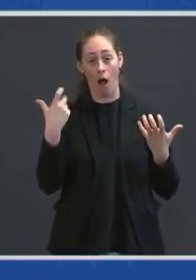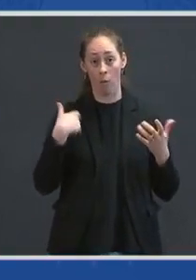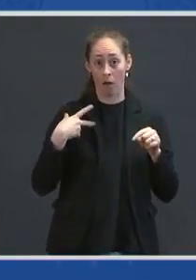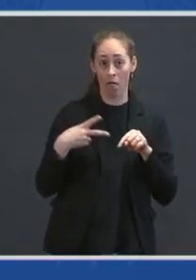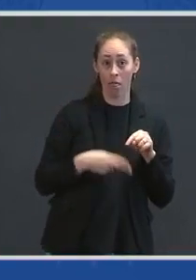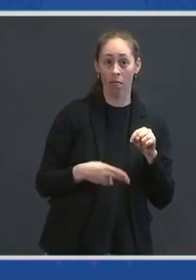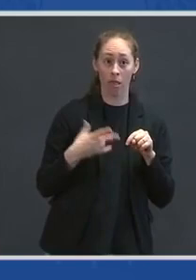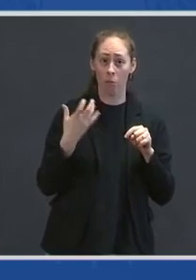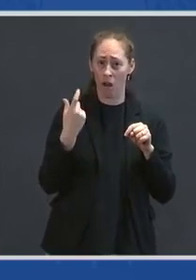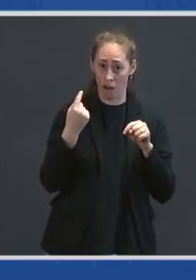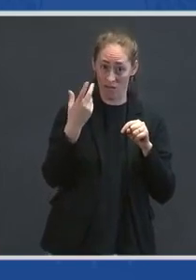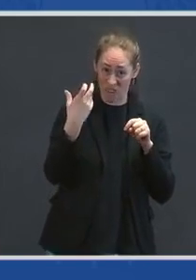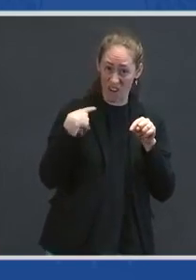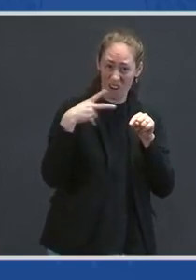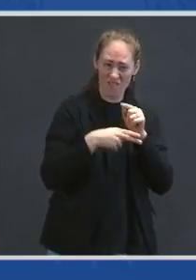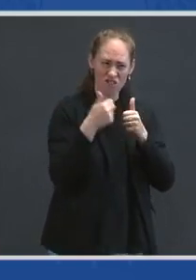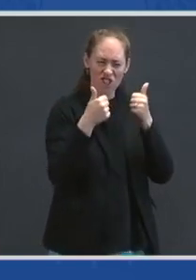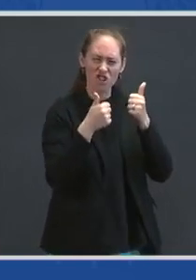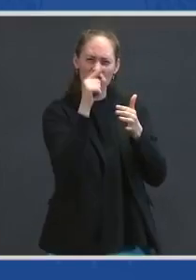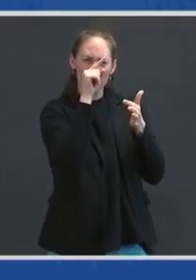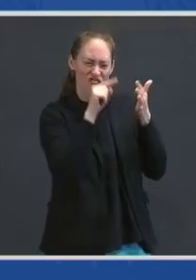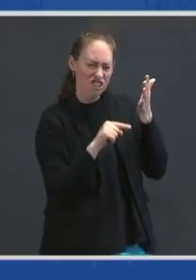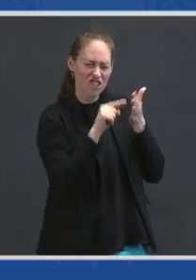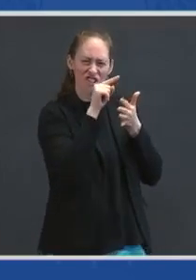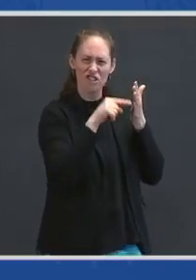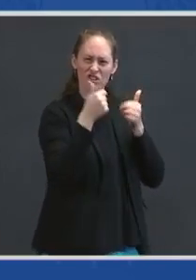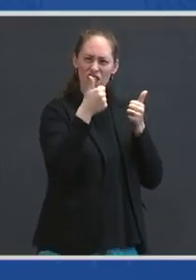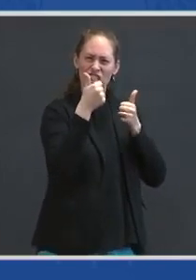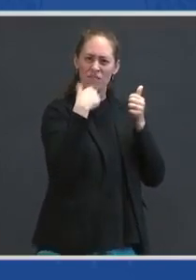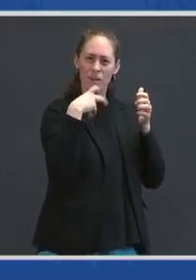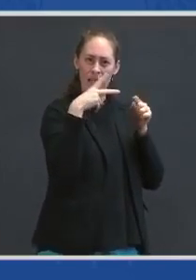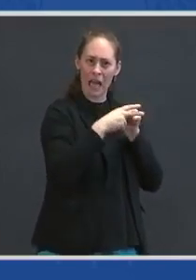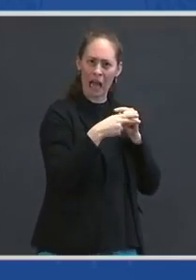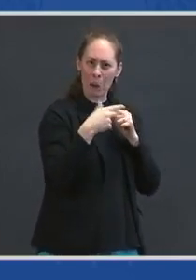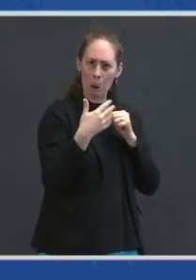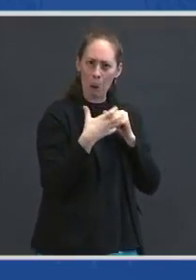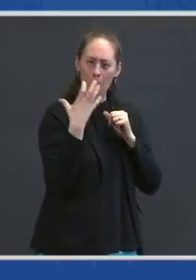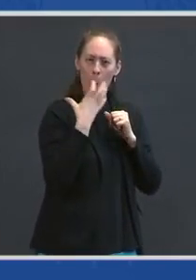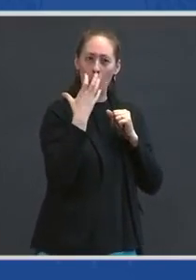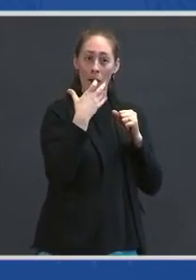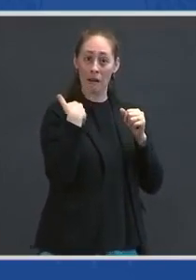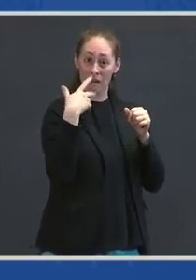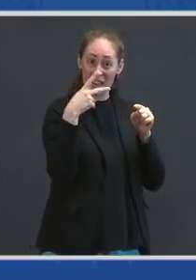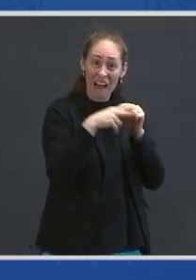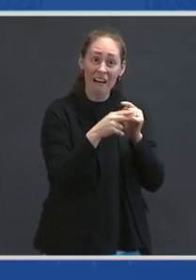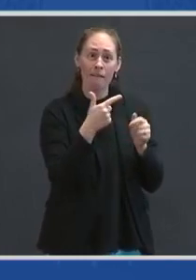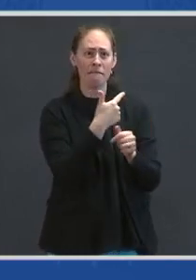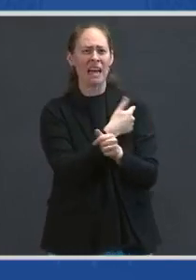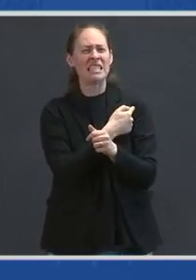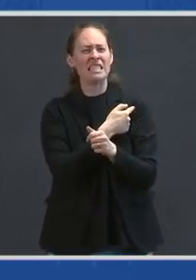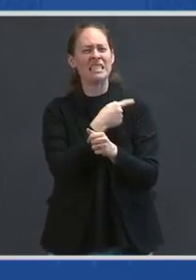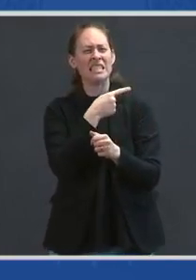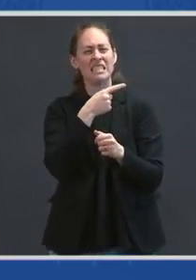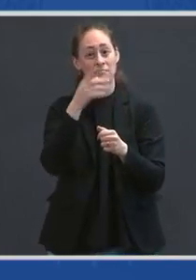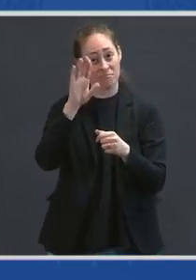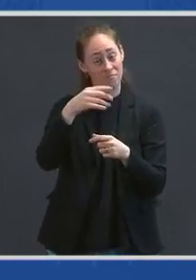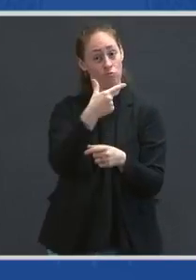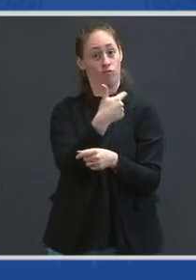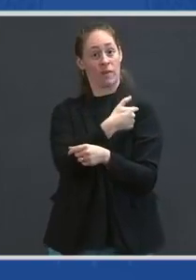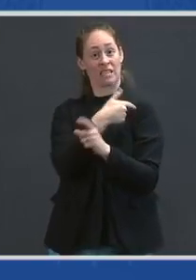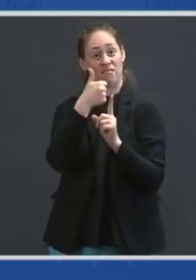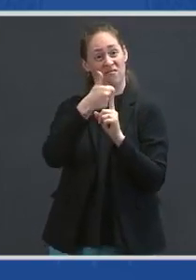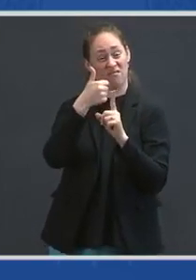On vaccines alone, if we don't invest $20 billion to vaccinate the nation, doesn't that make